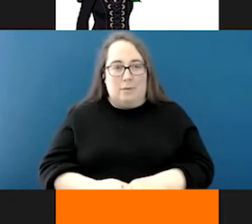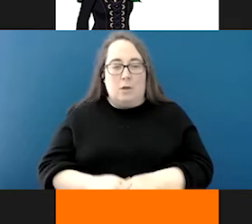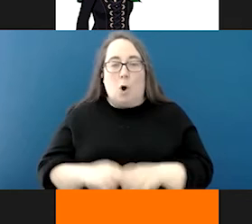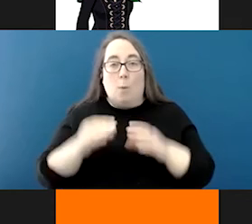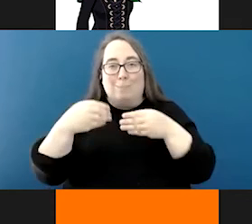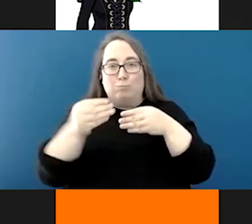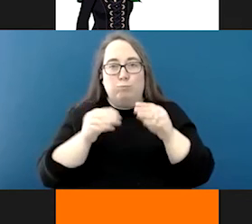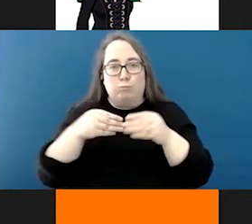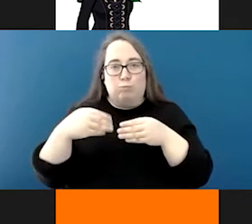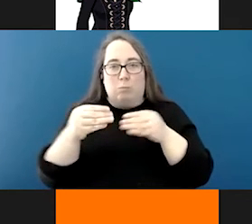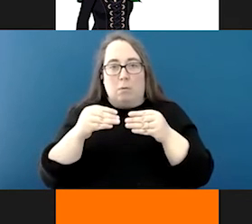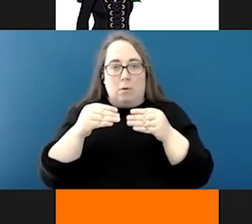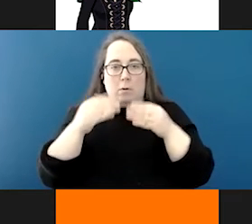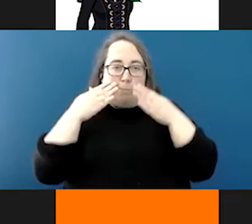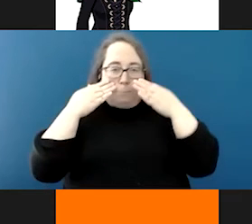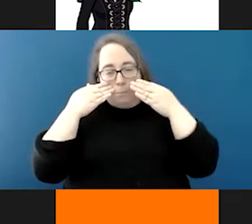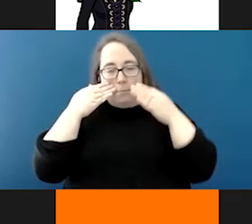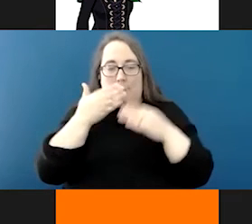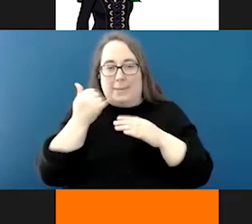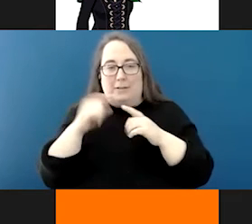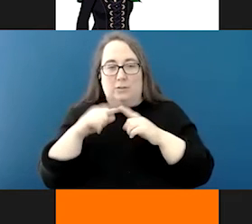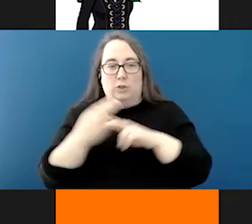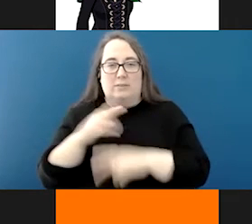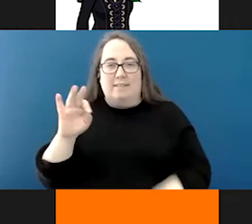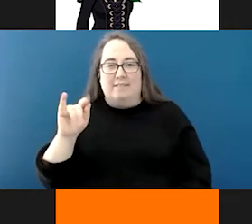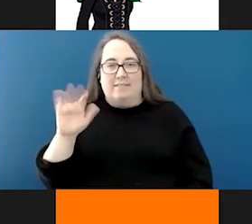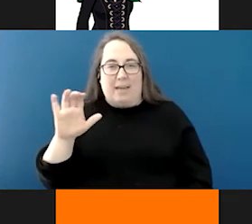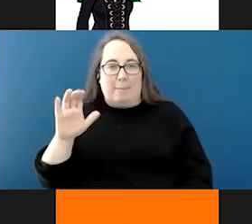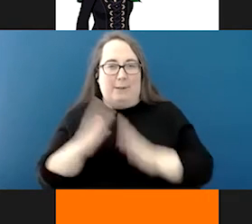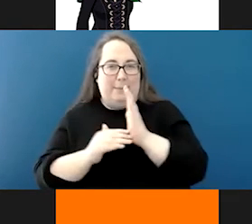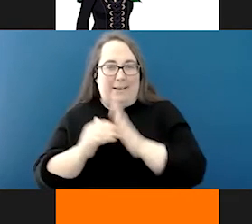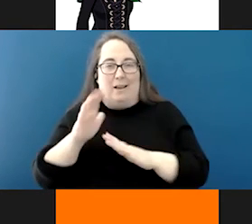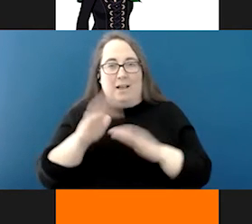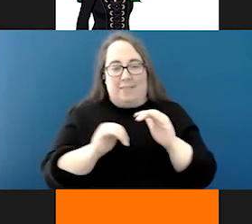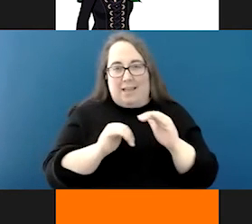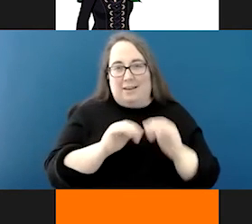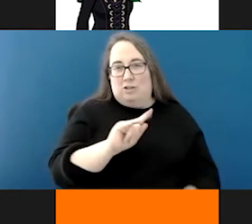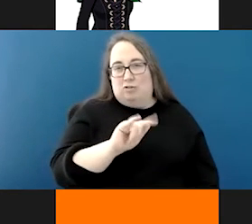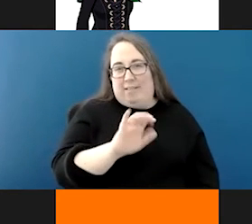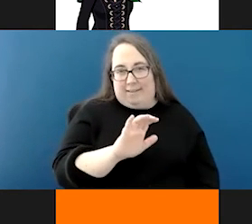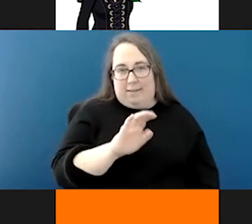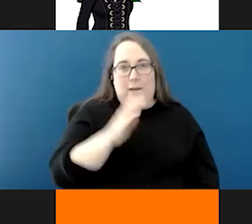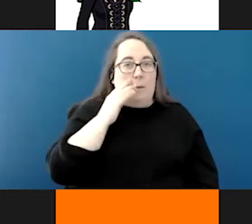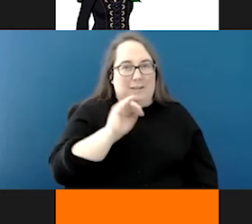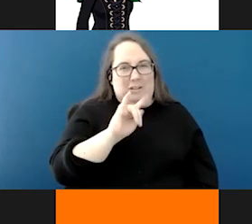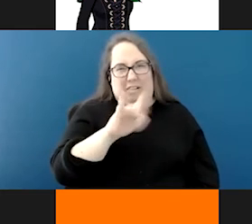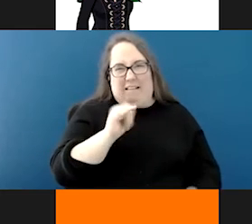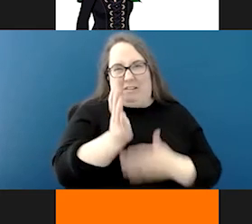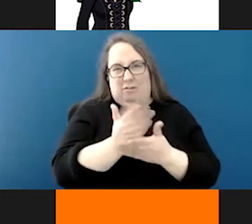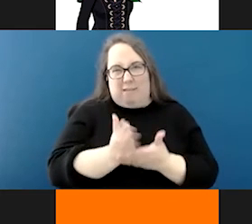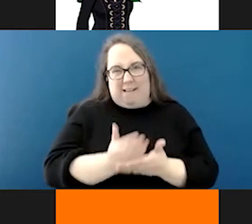kind of move and bunch, it would be better to use a fabric paint versus acrylic paint, because acrylic paint can kind of